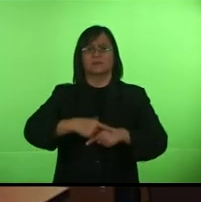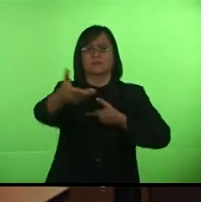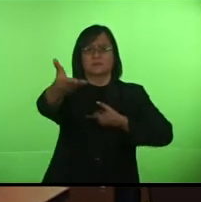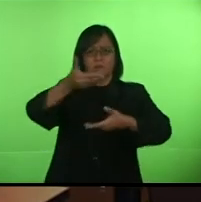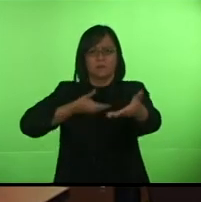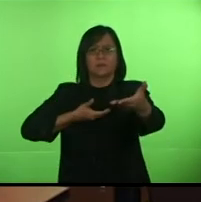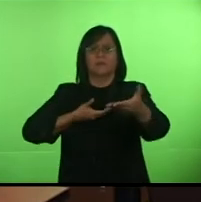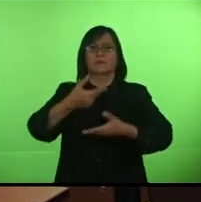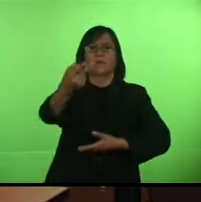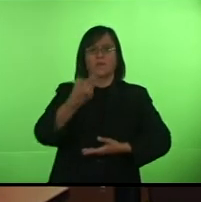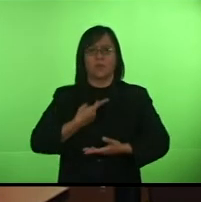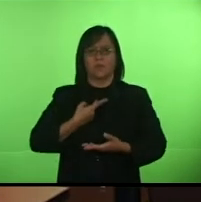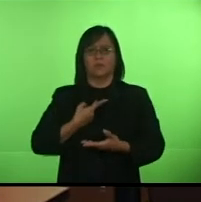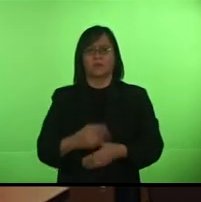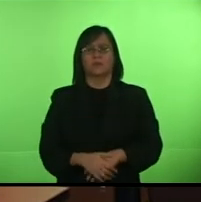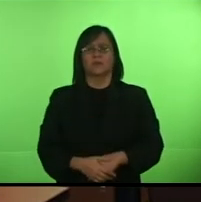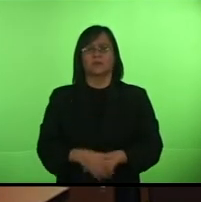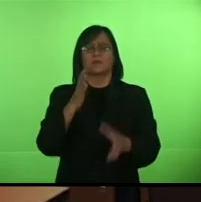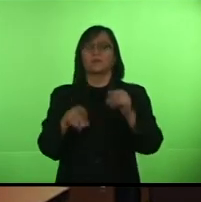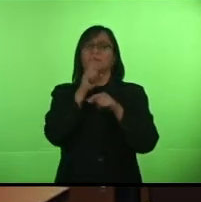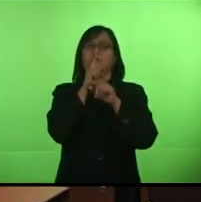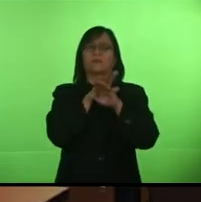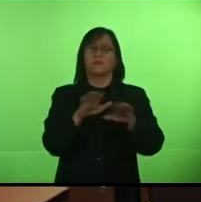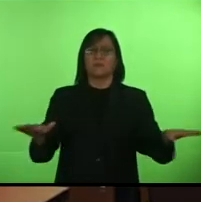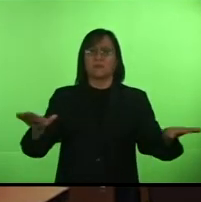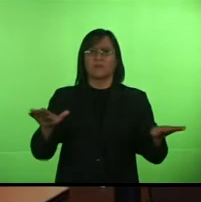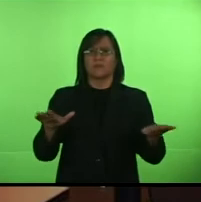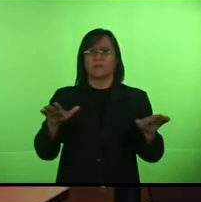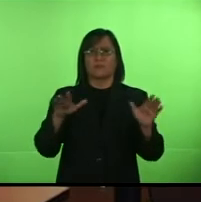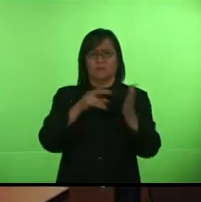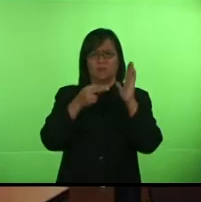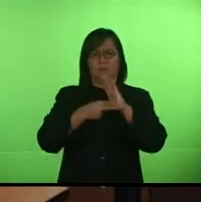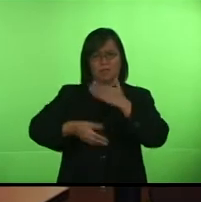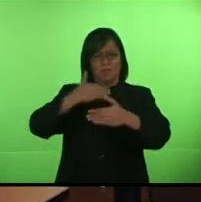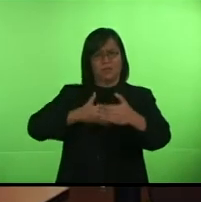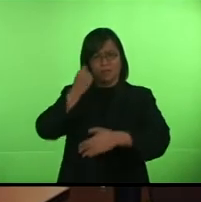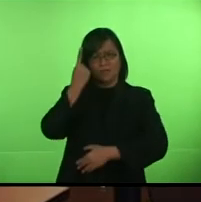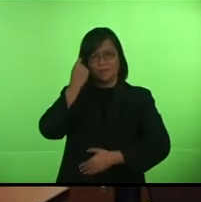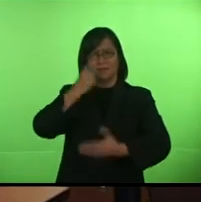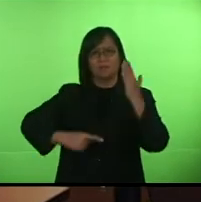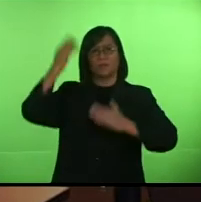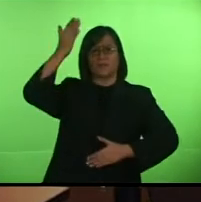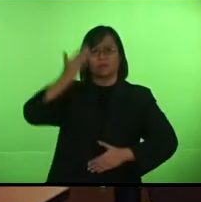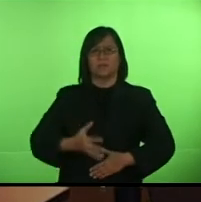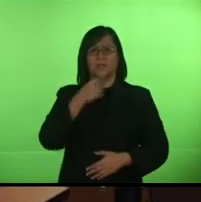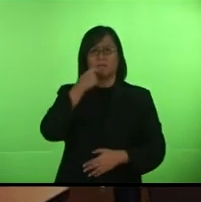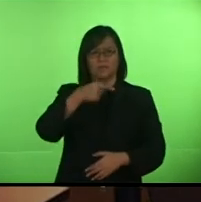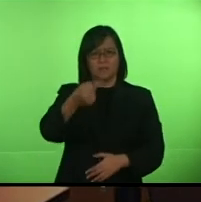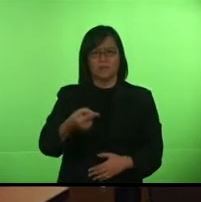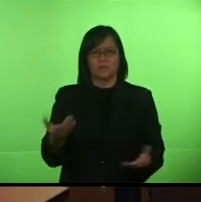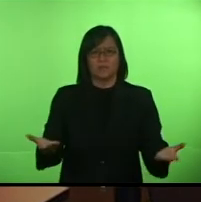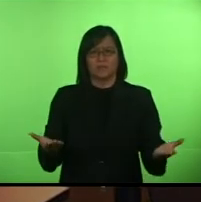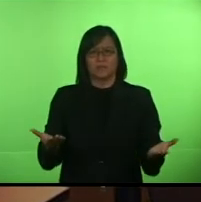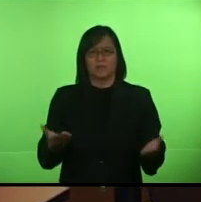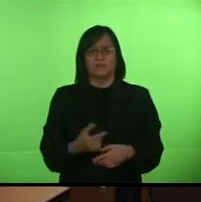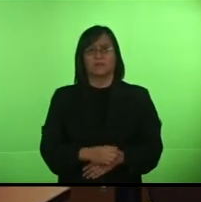both parties. Keeping silent, it doesn't mean that you understand what the speaker is trying to say. Am I right? So,